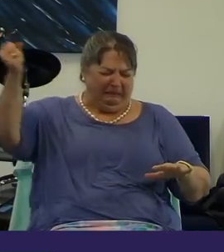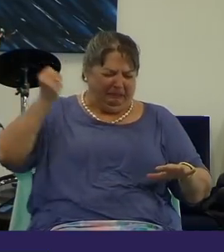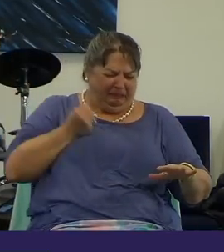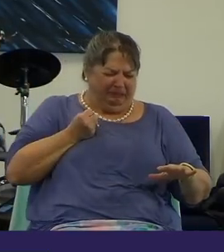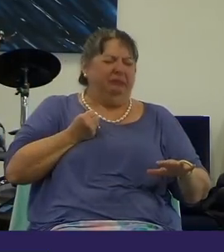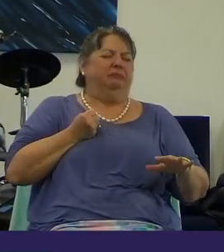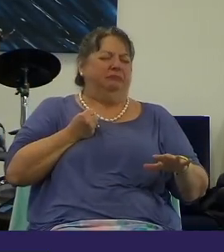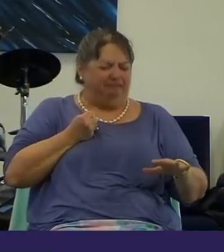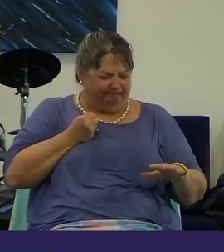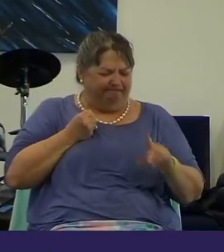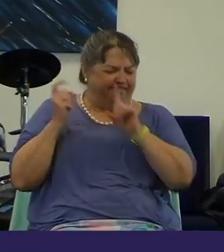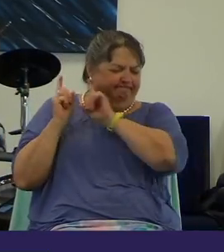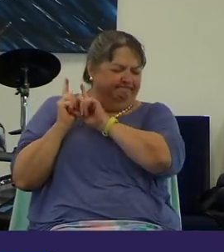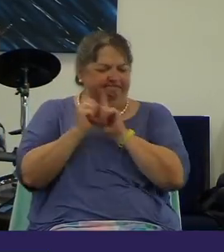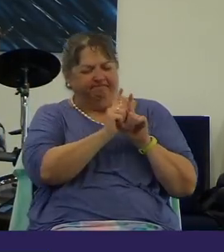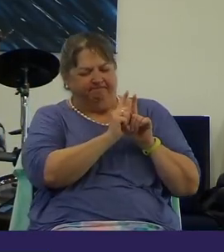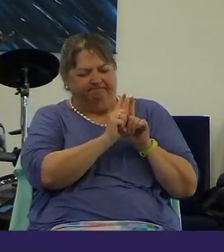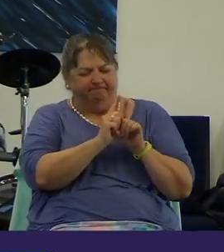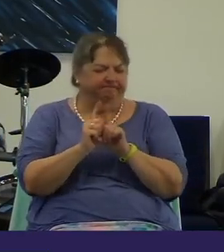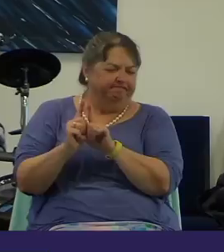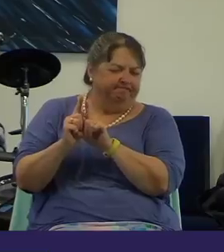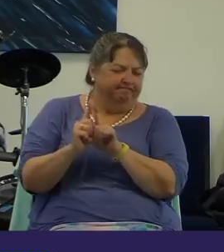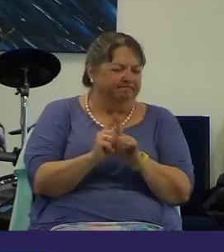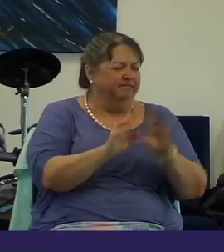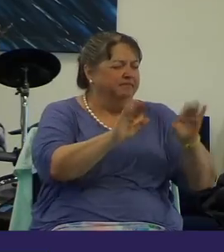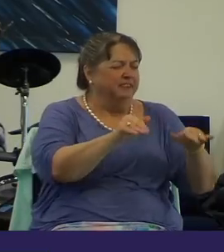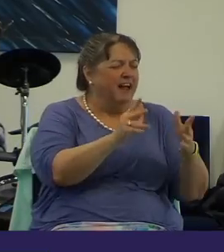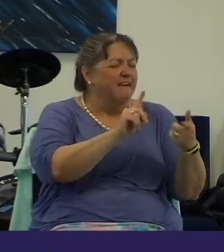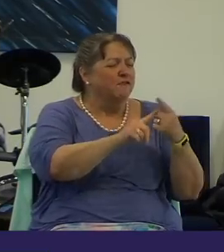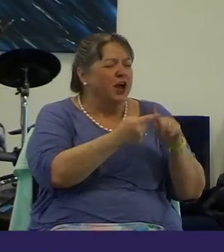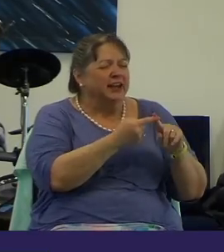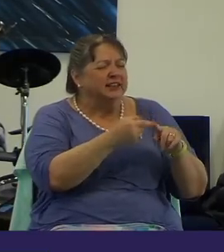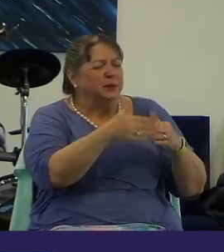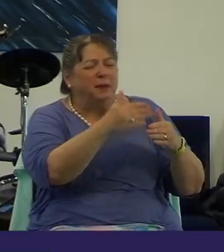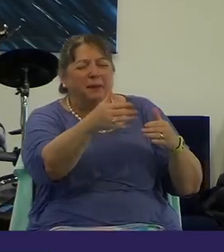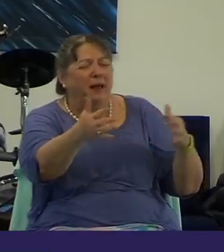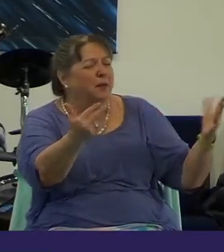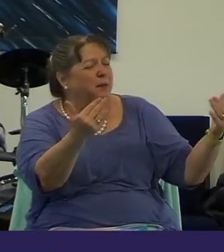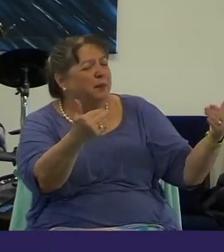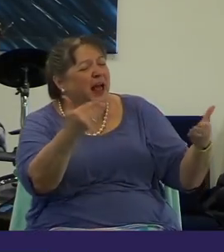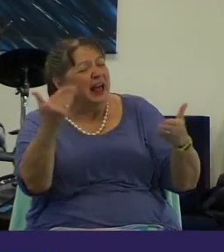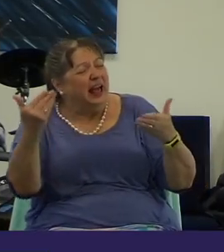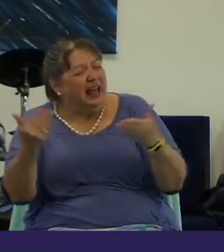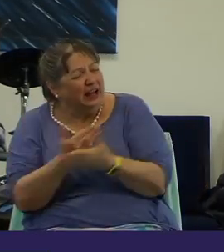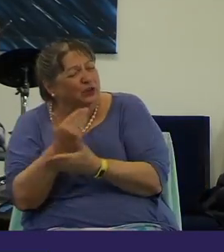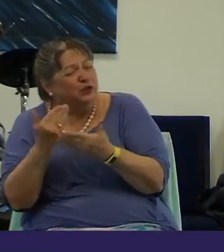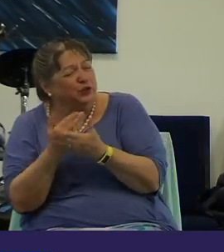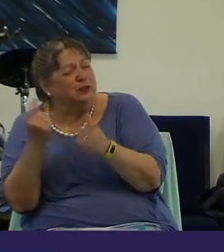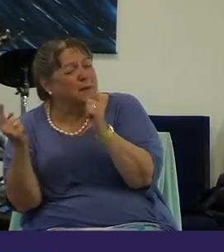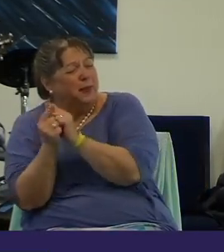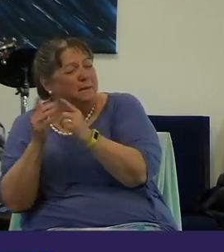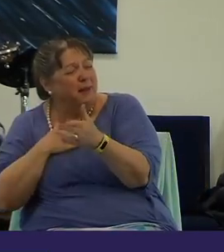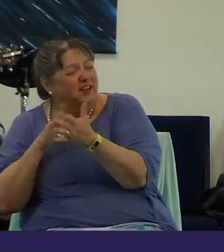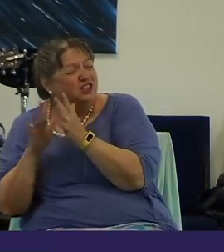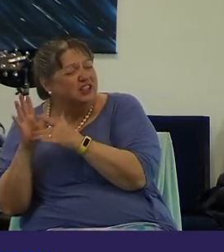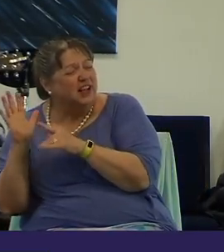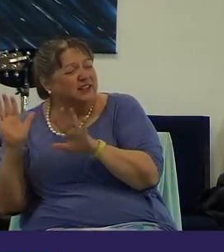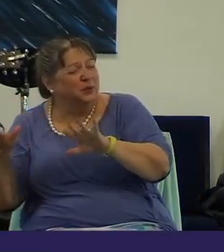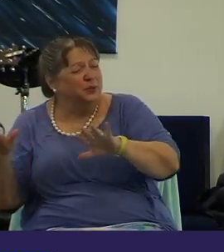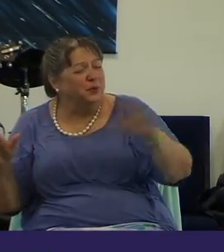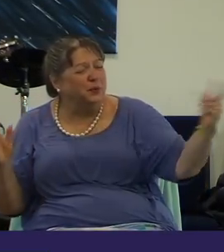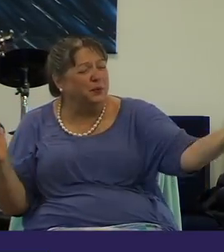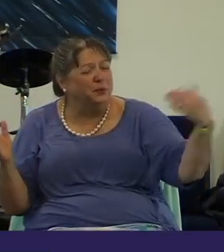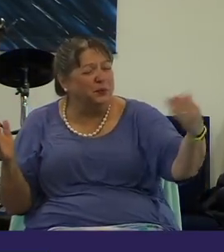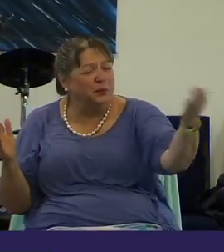of Jesus and introduce friends and people and neighbors and any door that God opens to the